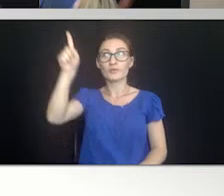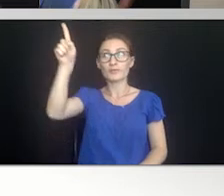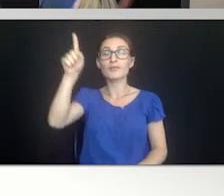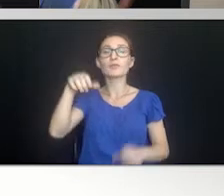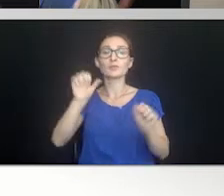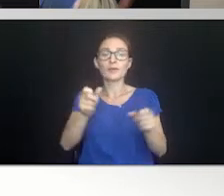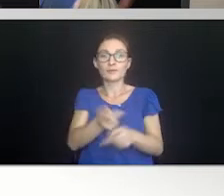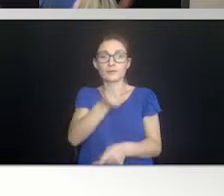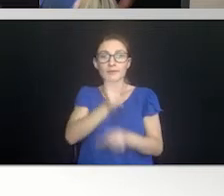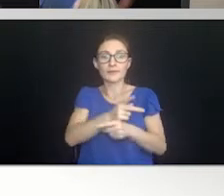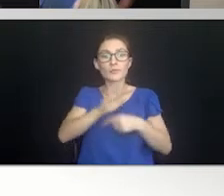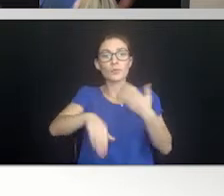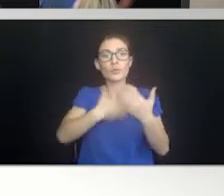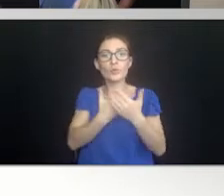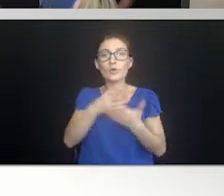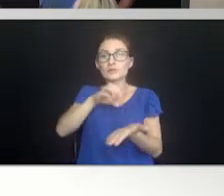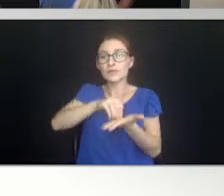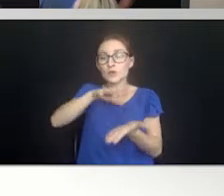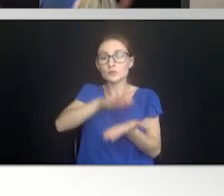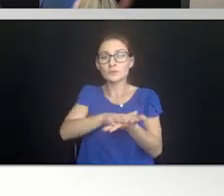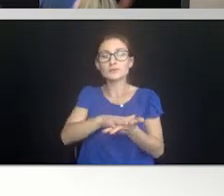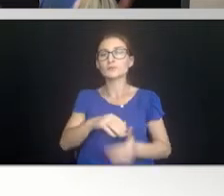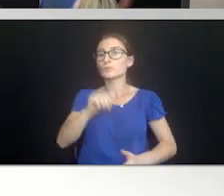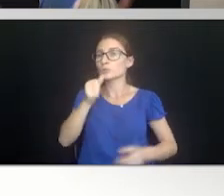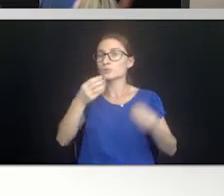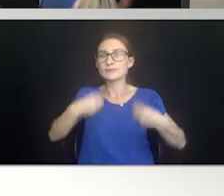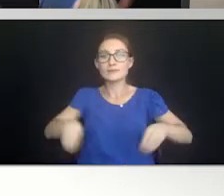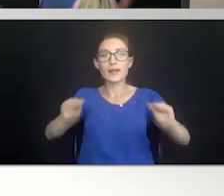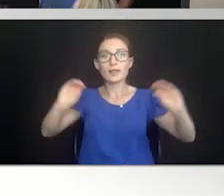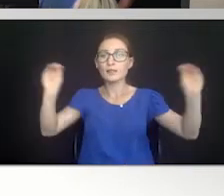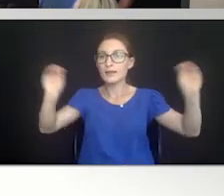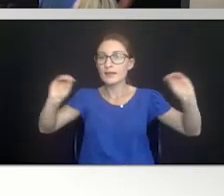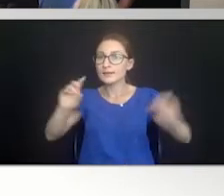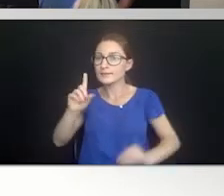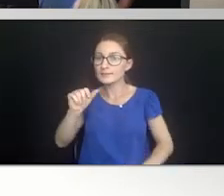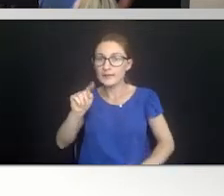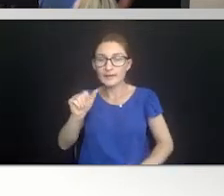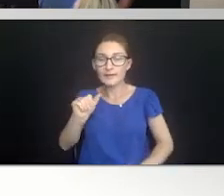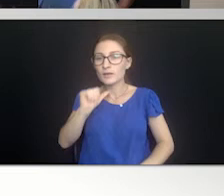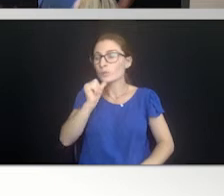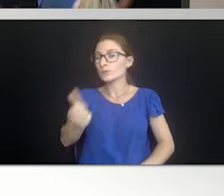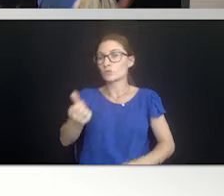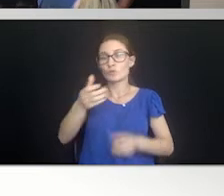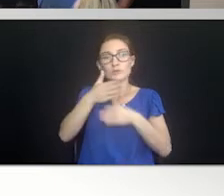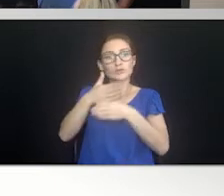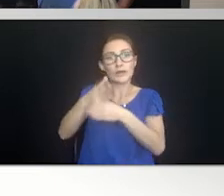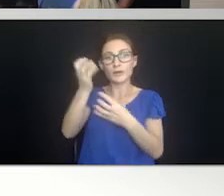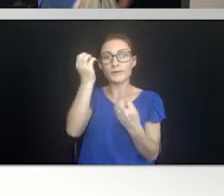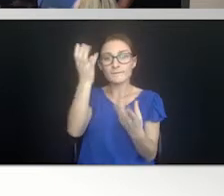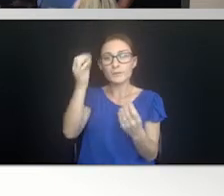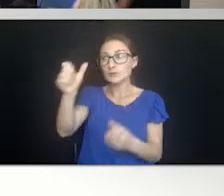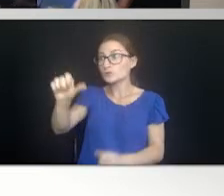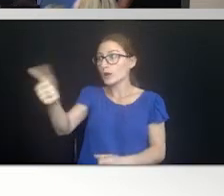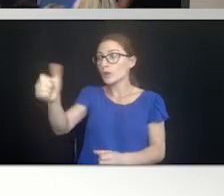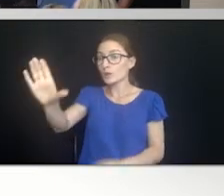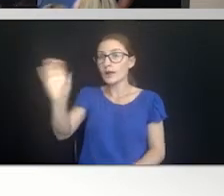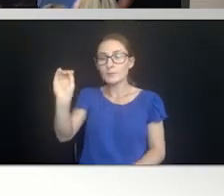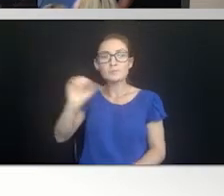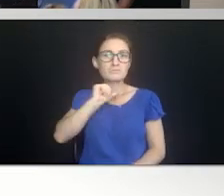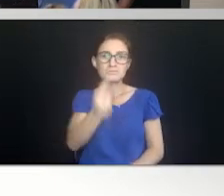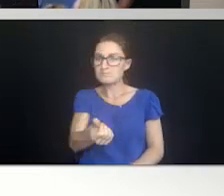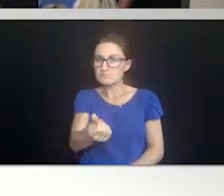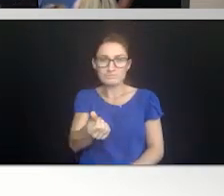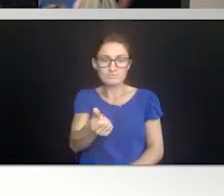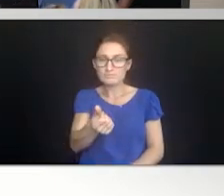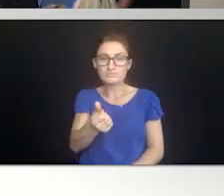keep all of your documents. We don't sell any of the data that we have. We never share any information with other